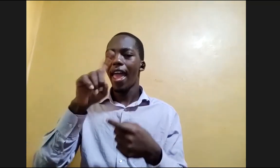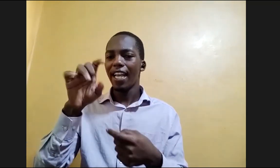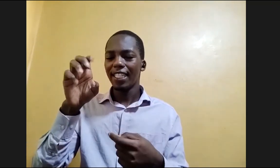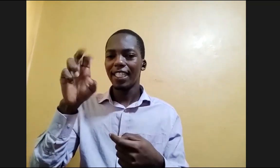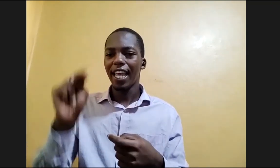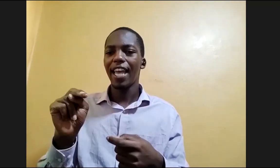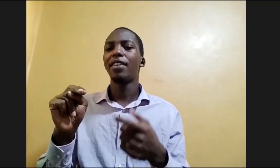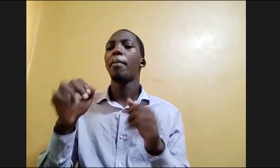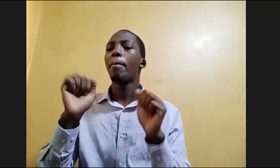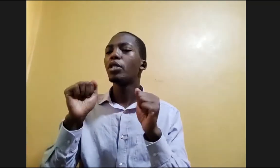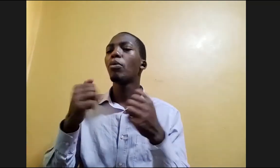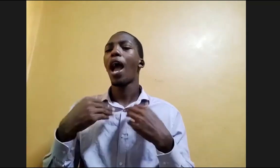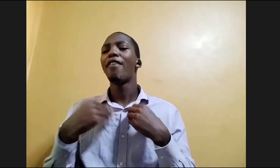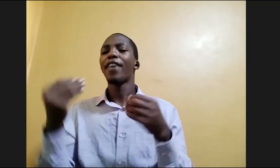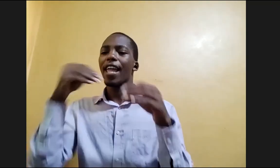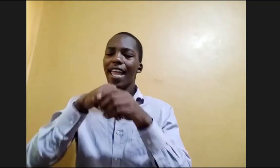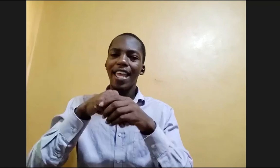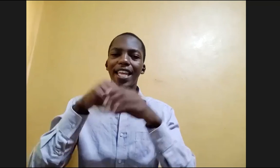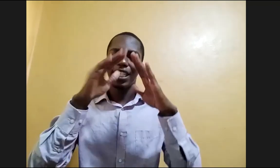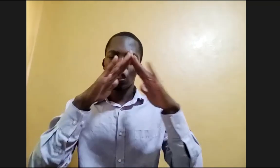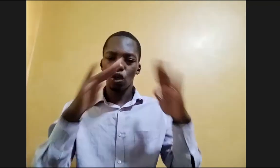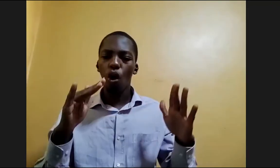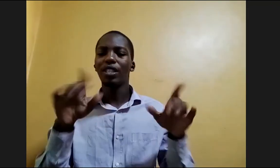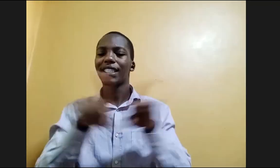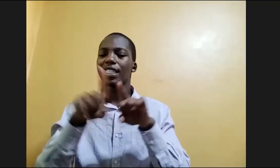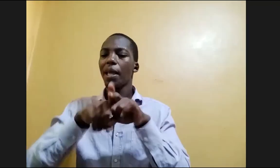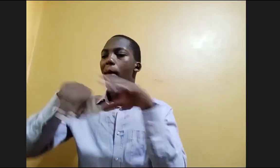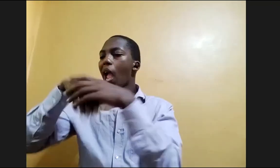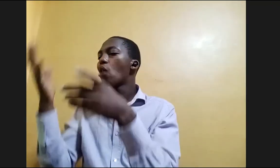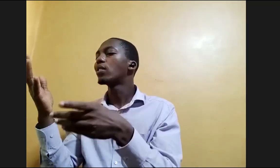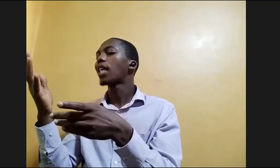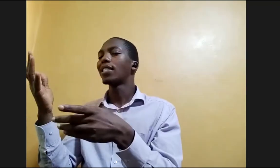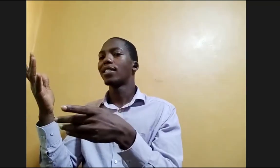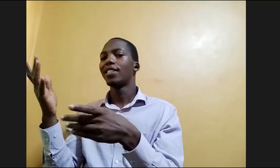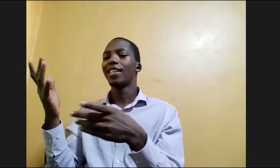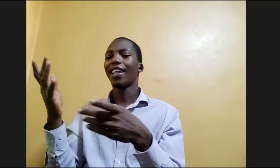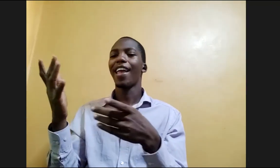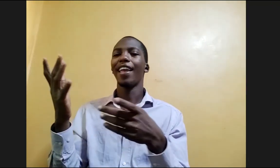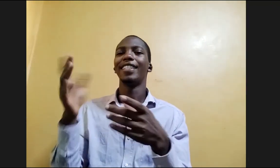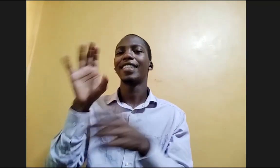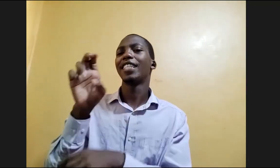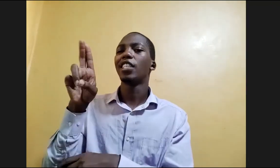and indoor, it's clear within the EU.